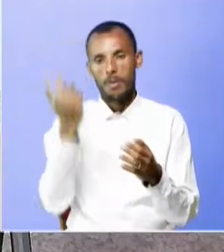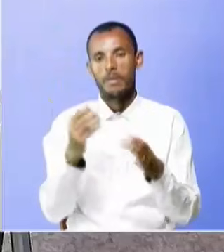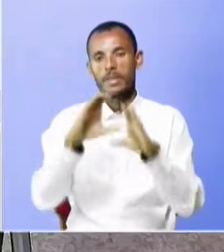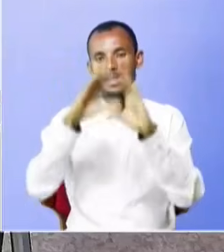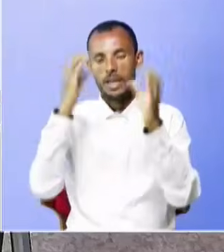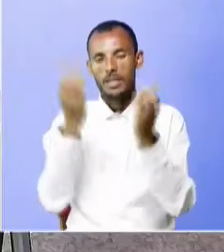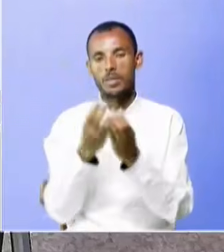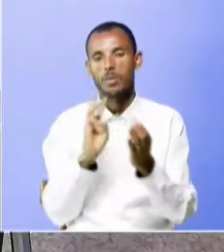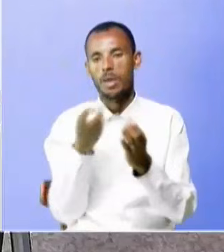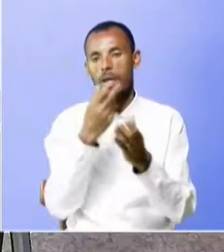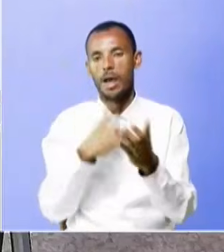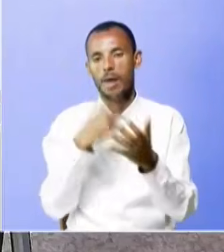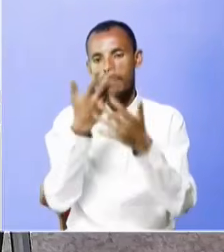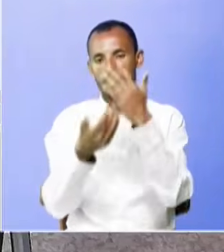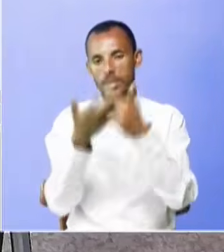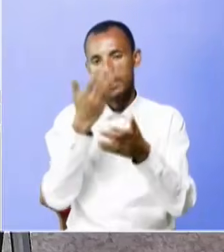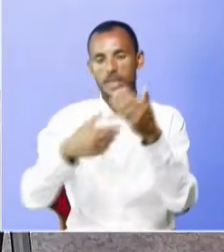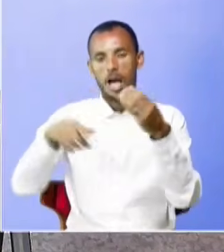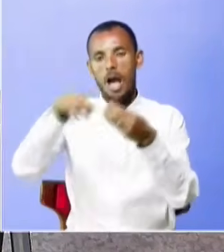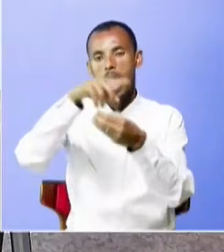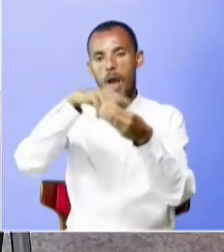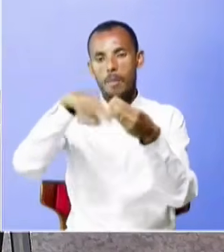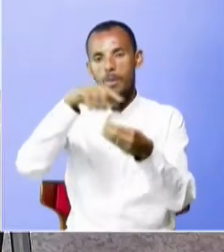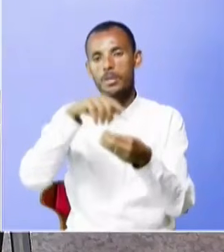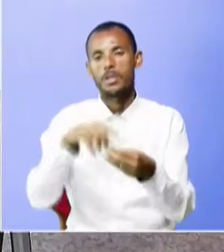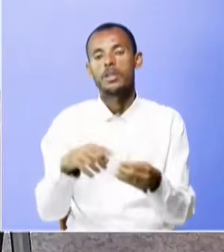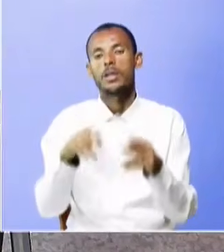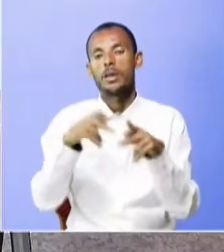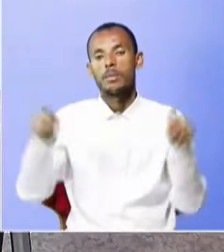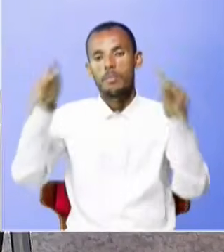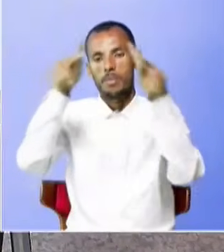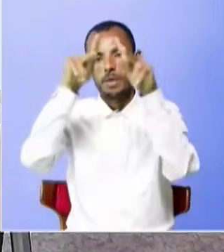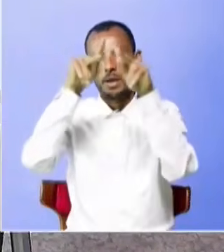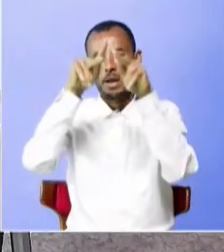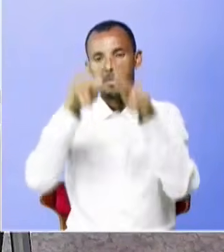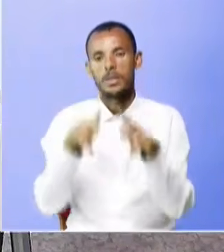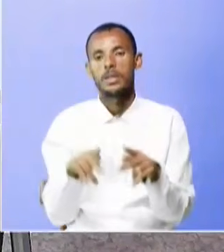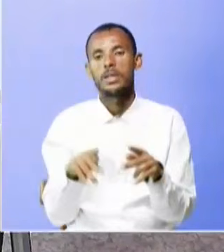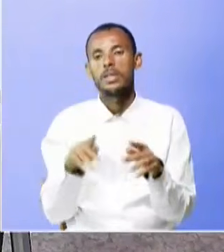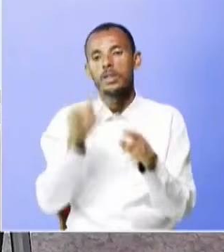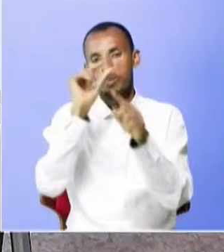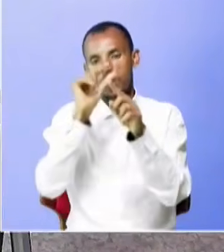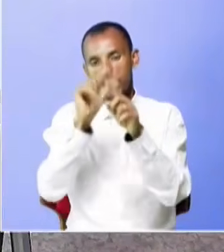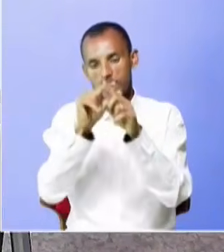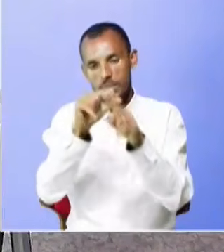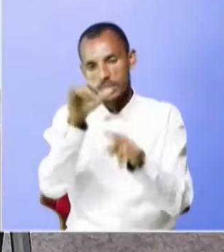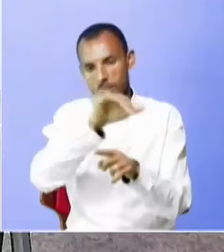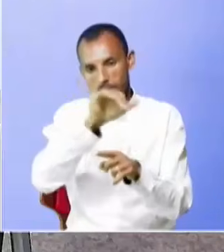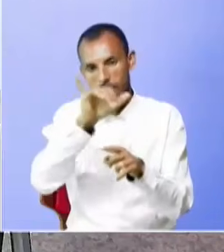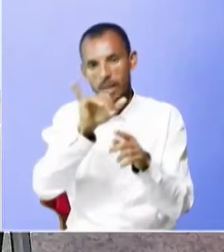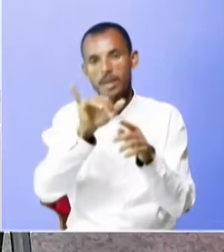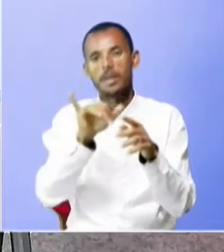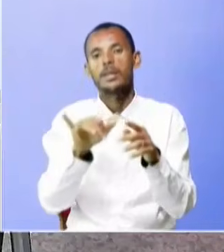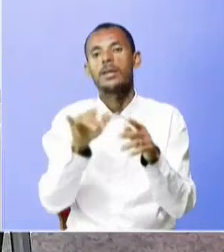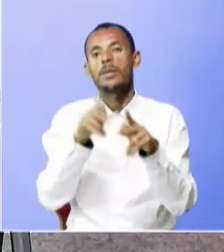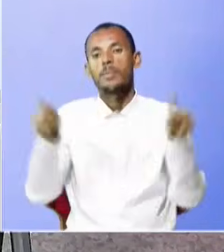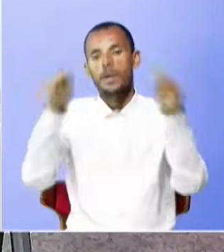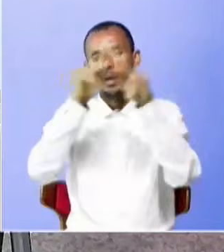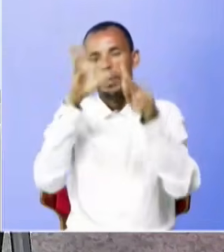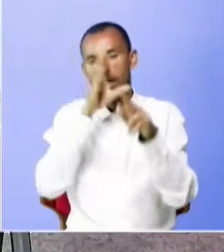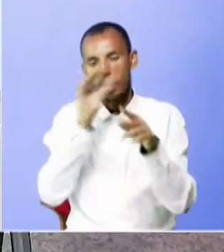lesson, we have discussed about pyramid, the terminologies associated with pyramid, and